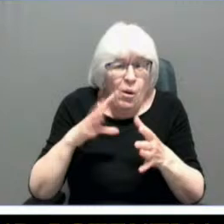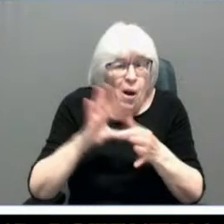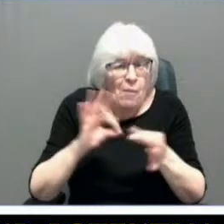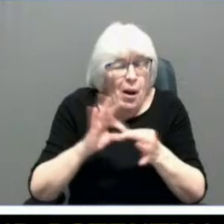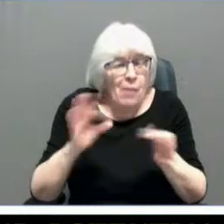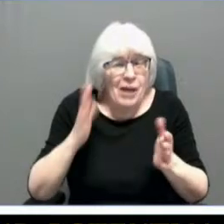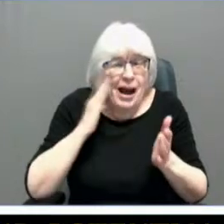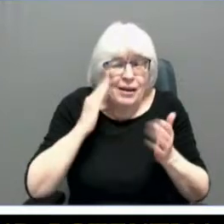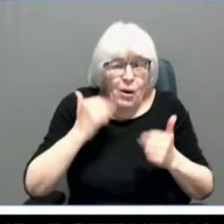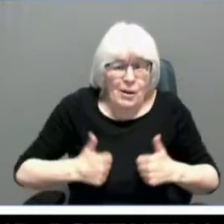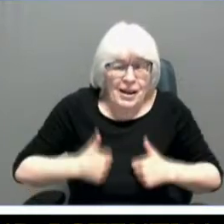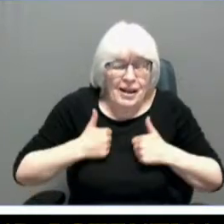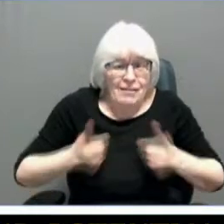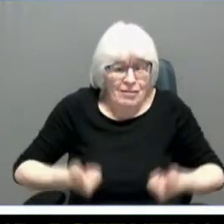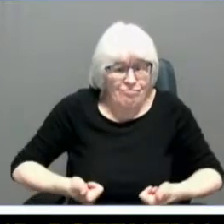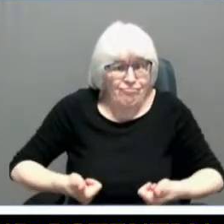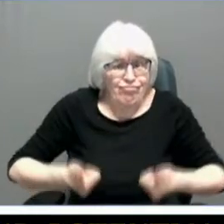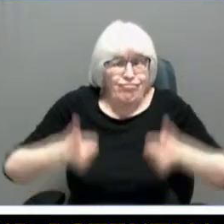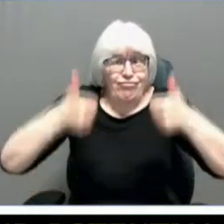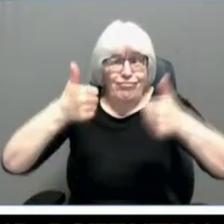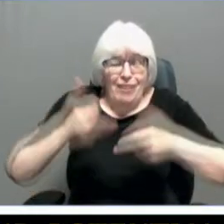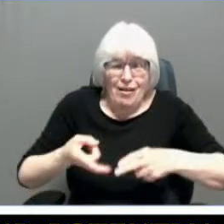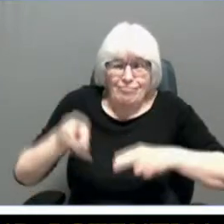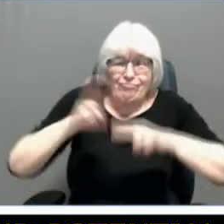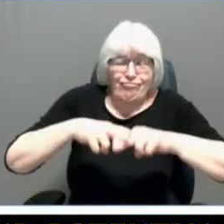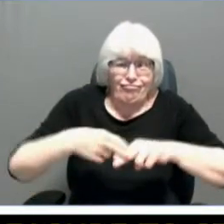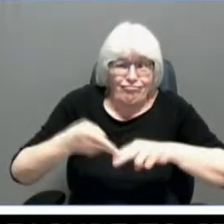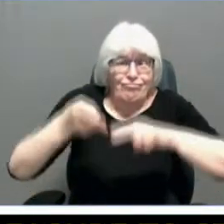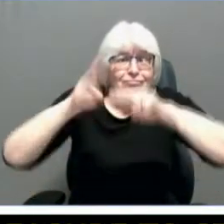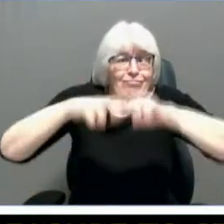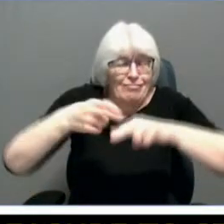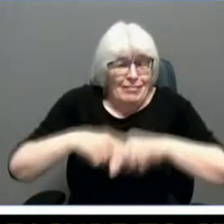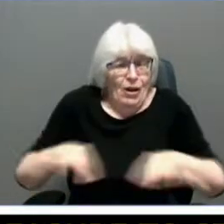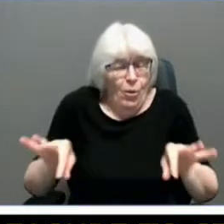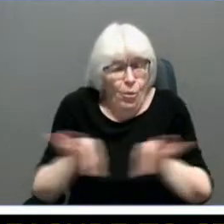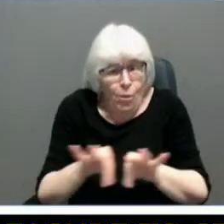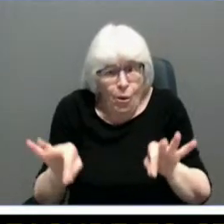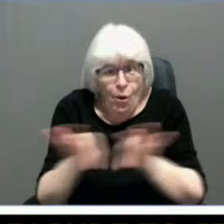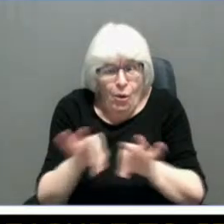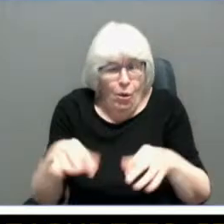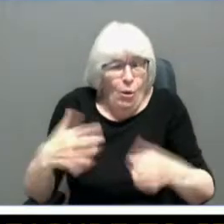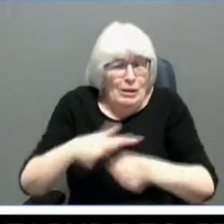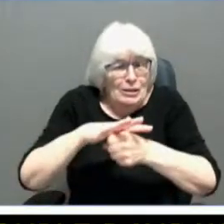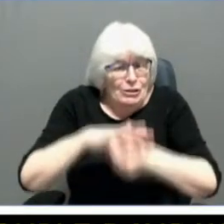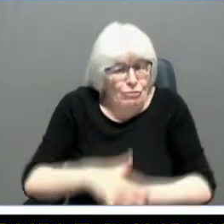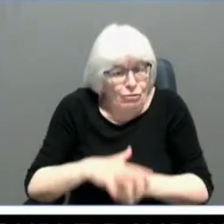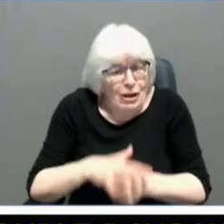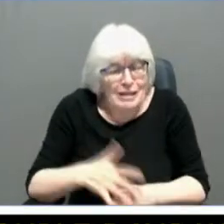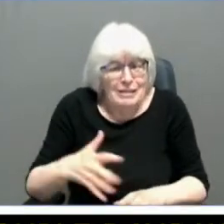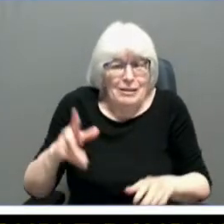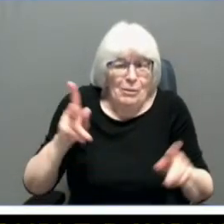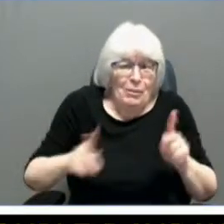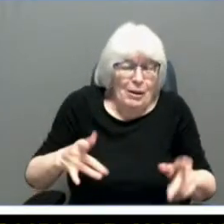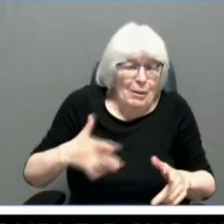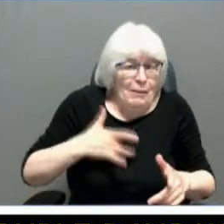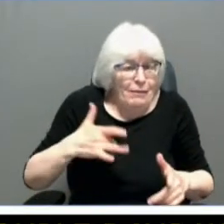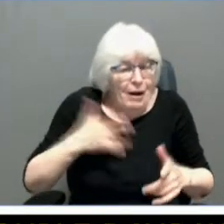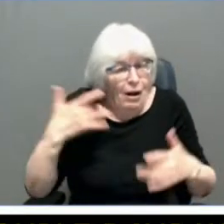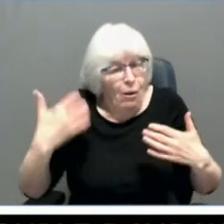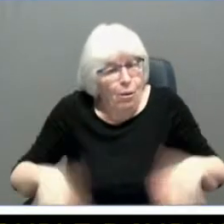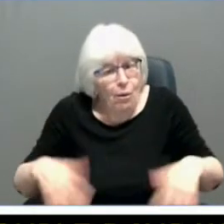incredible impact and pressure and strain it's putting on families across the region. For sure, we're all very conscious of